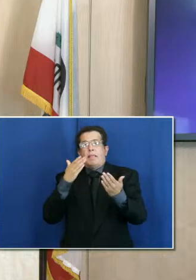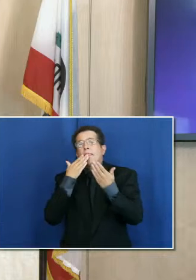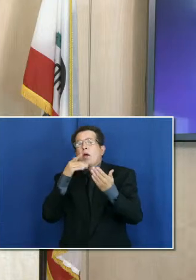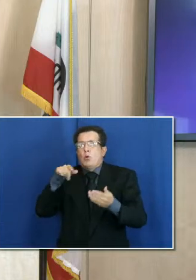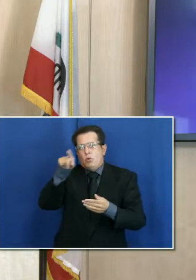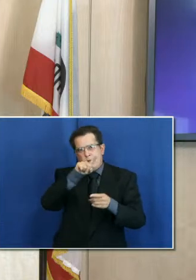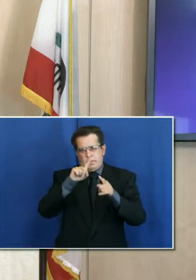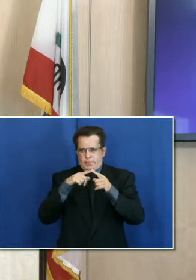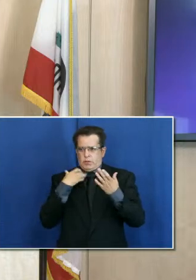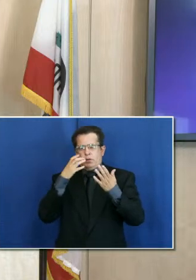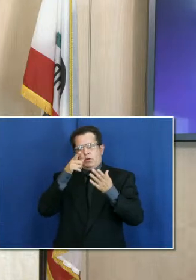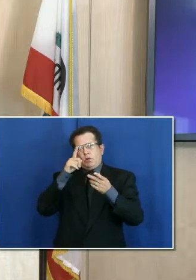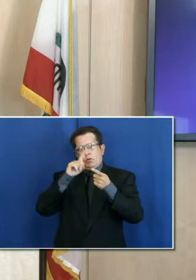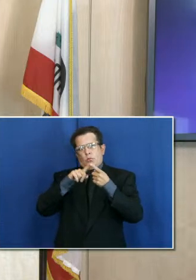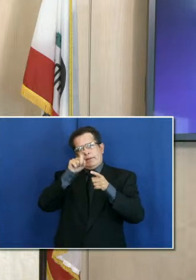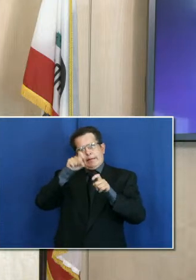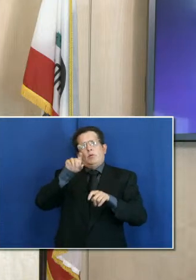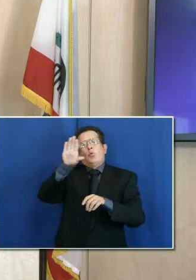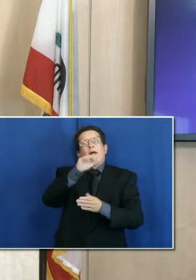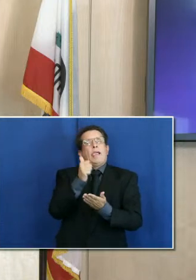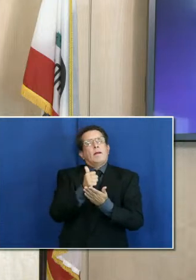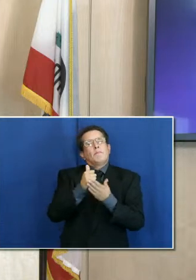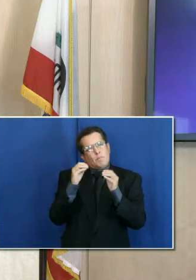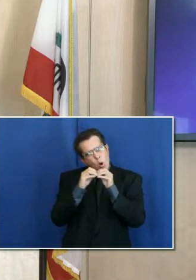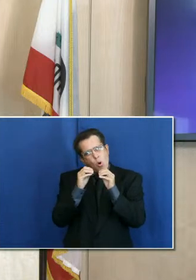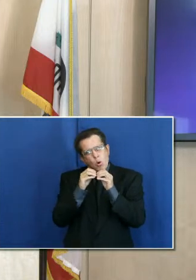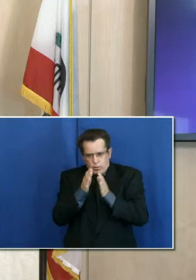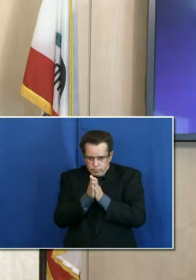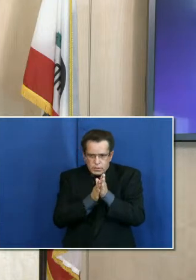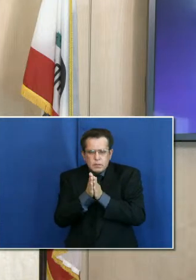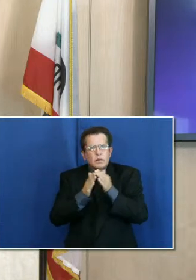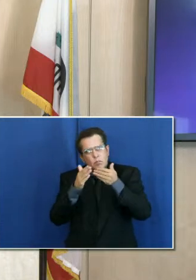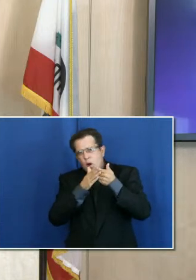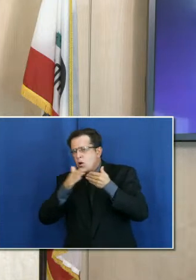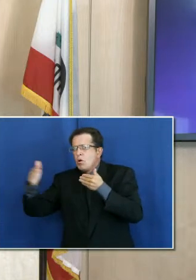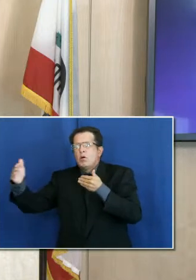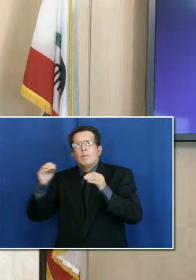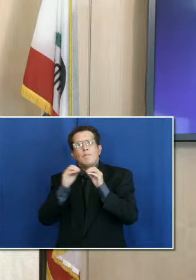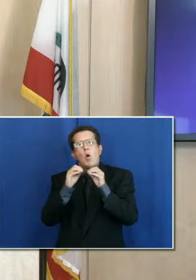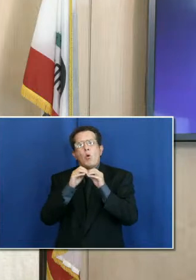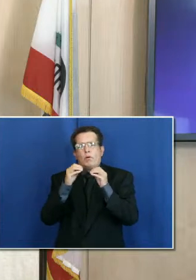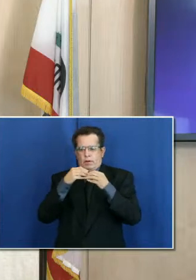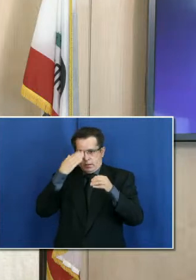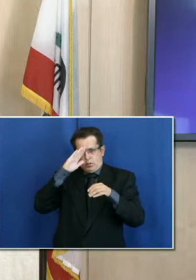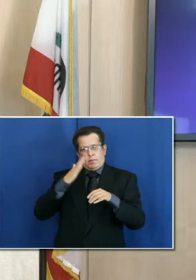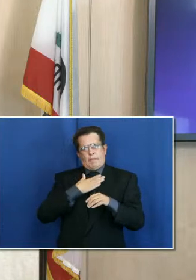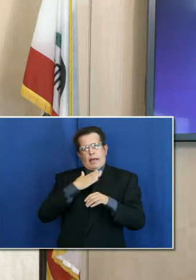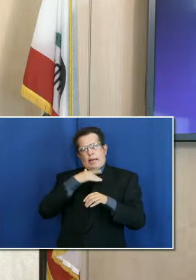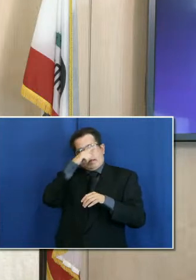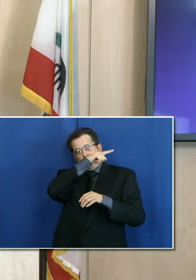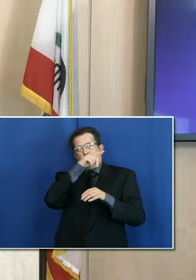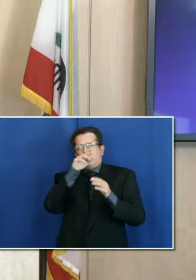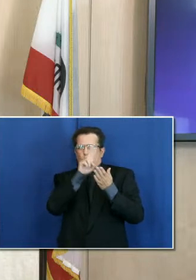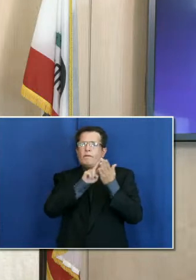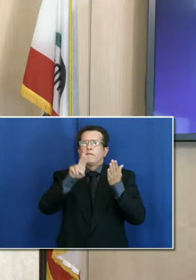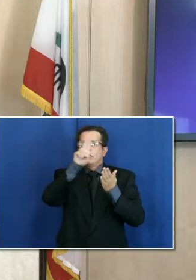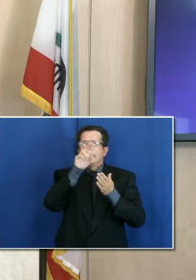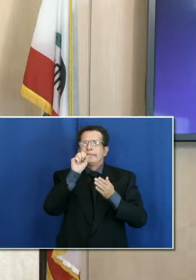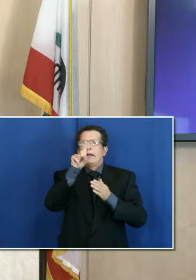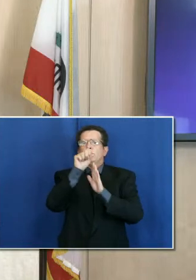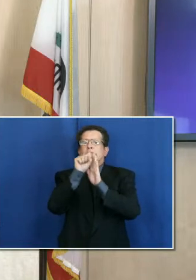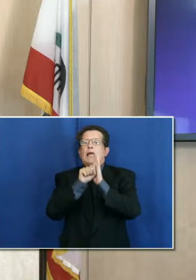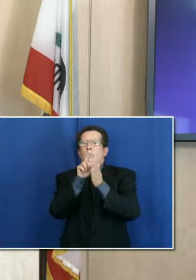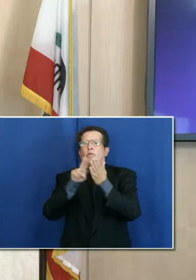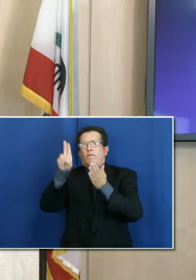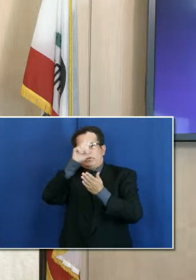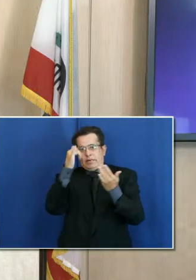up. We need you to continue being vigilant. I know my alma mater, San Diego State University, is starting the fall semester